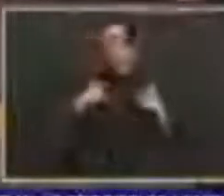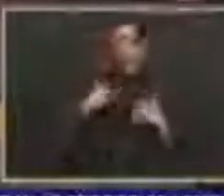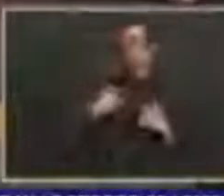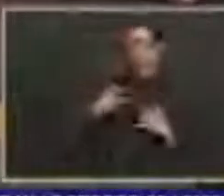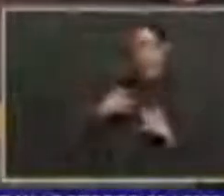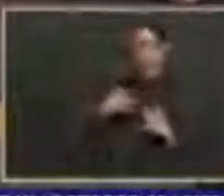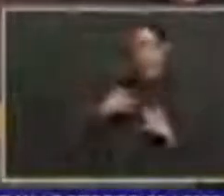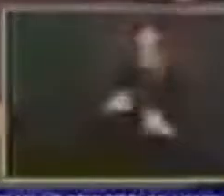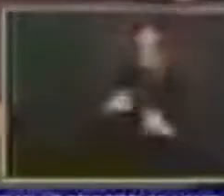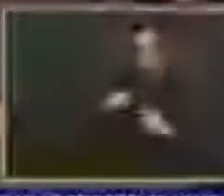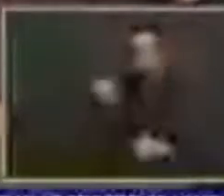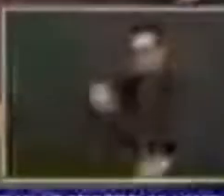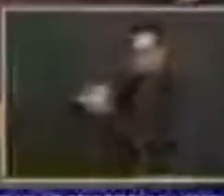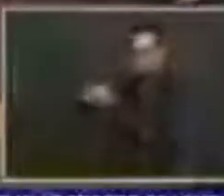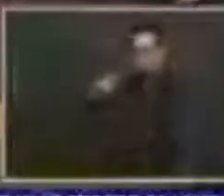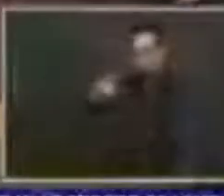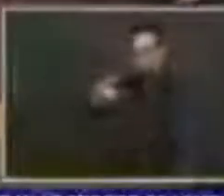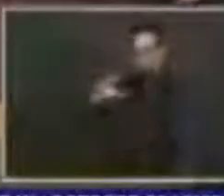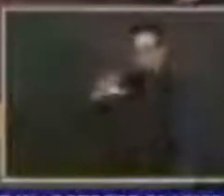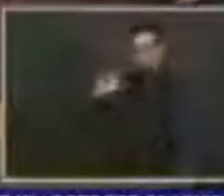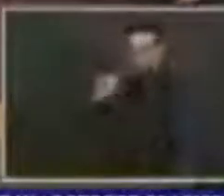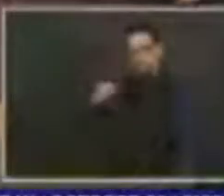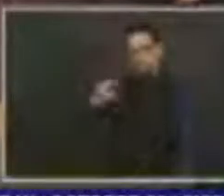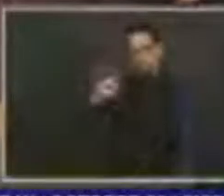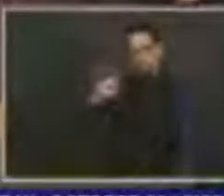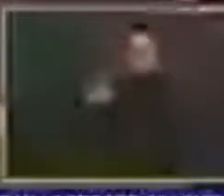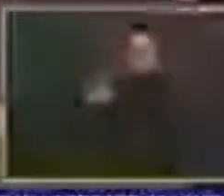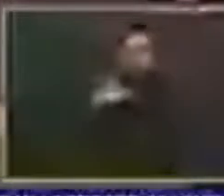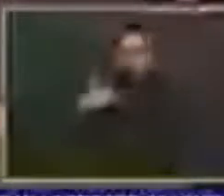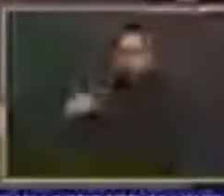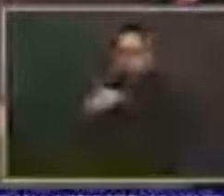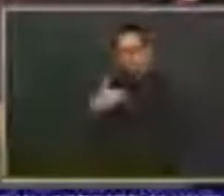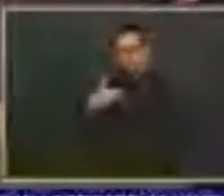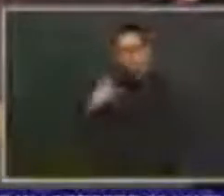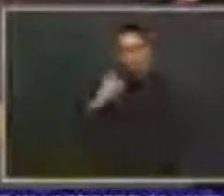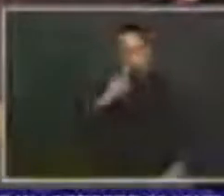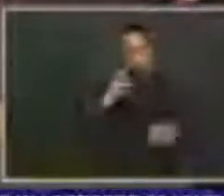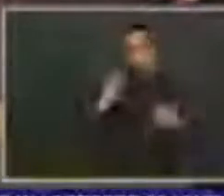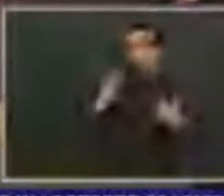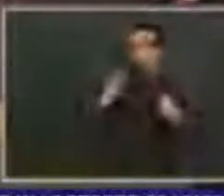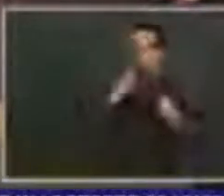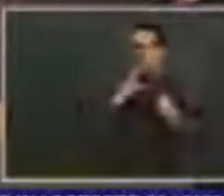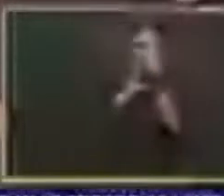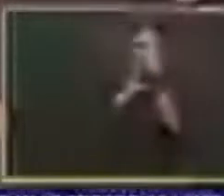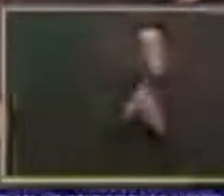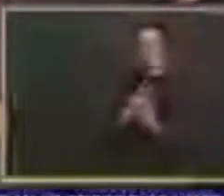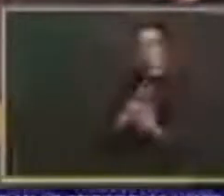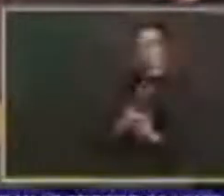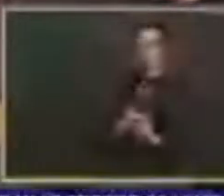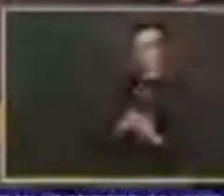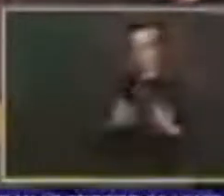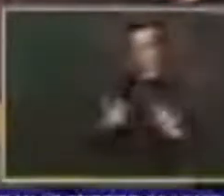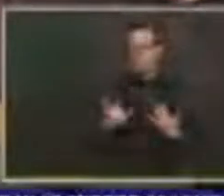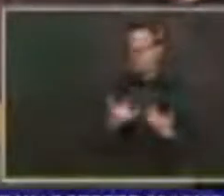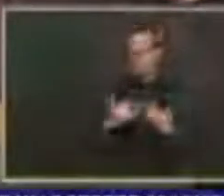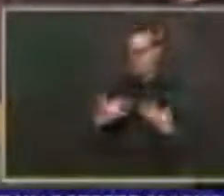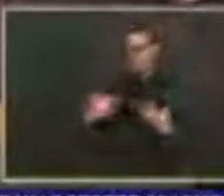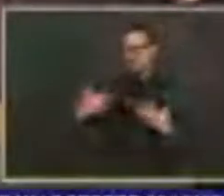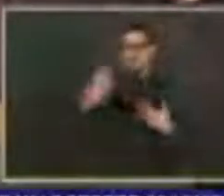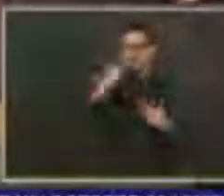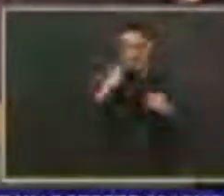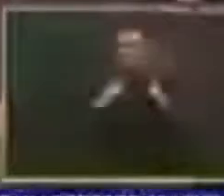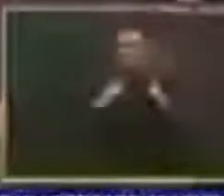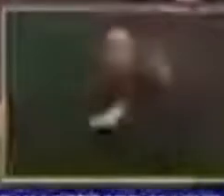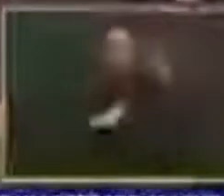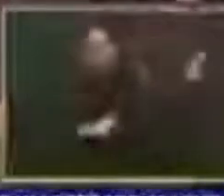hear from a lot of people is people are getting cases, but the concern is the overwhelming that we've seen in North Dakota and all those other places. What does